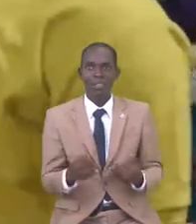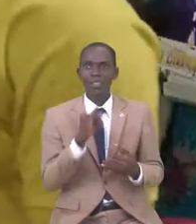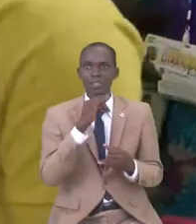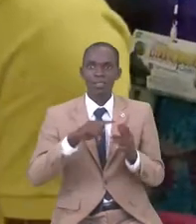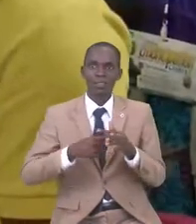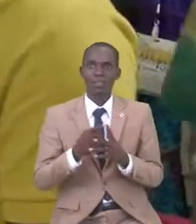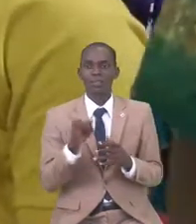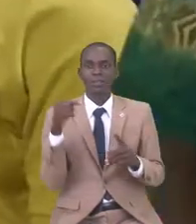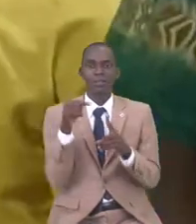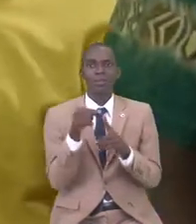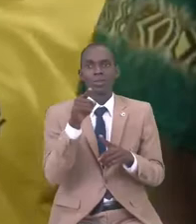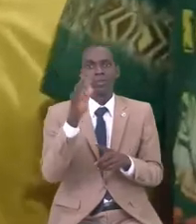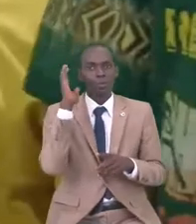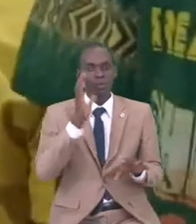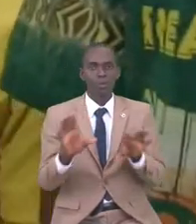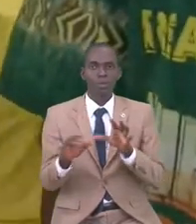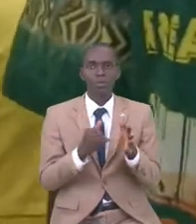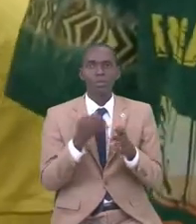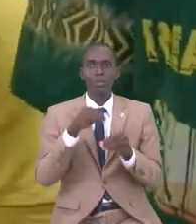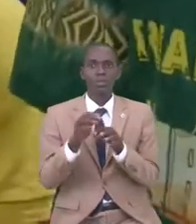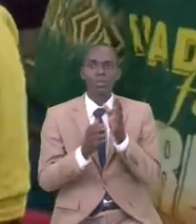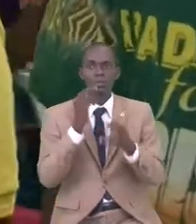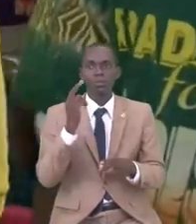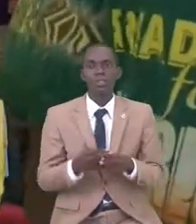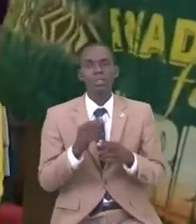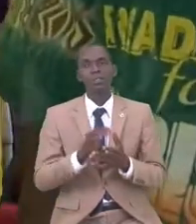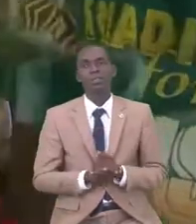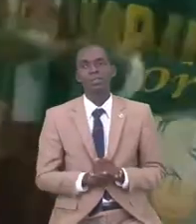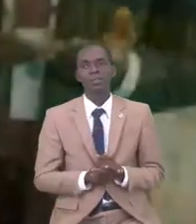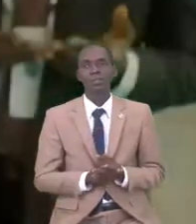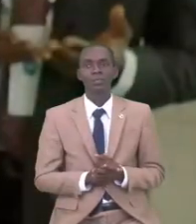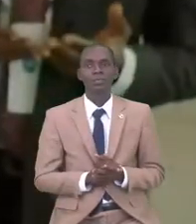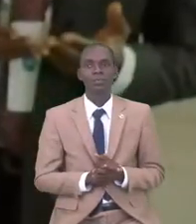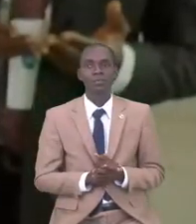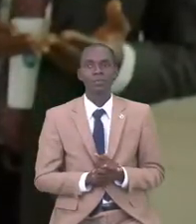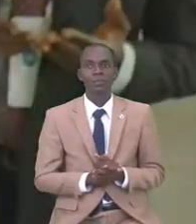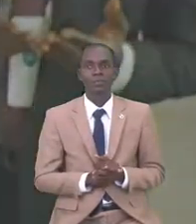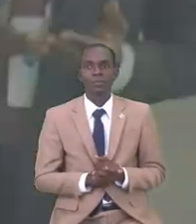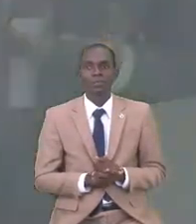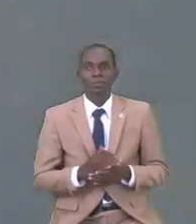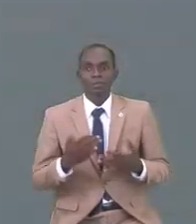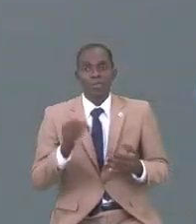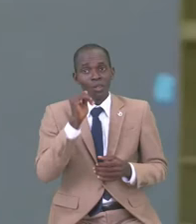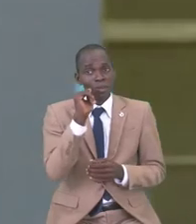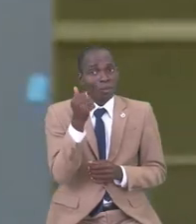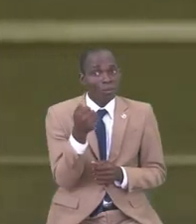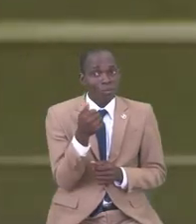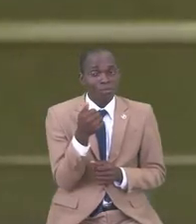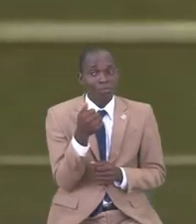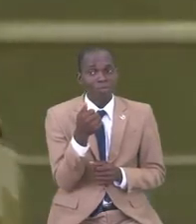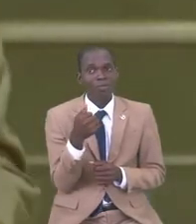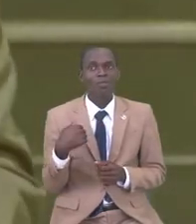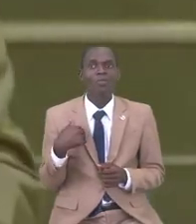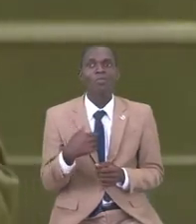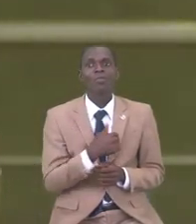you will do in Jesus' name. By the way, tomorrow we're going